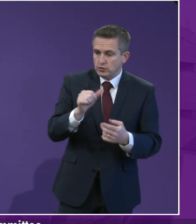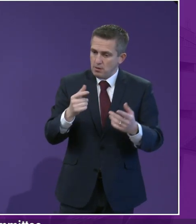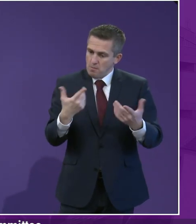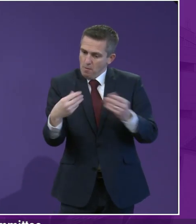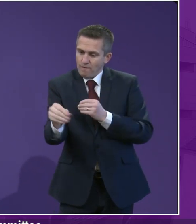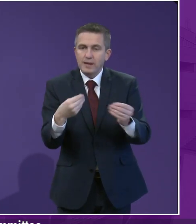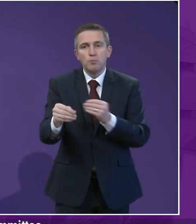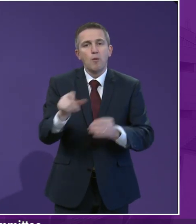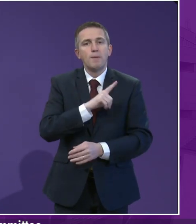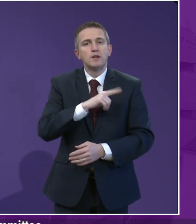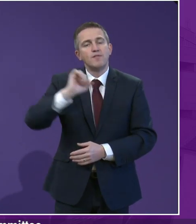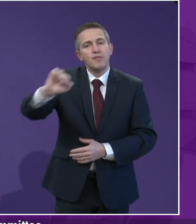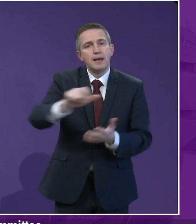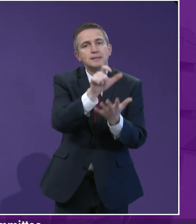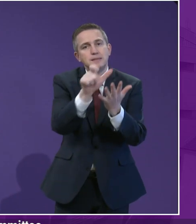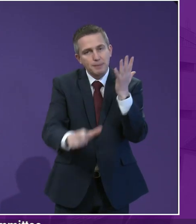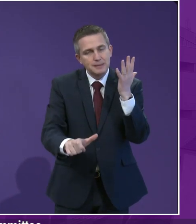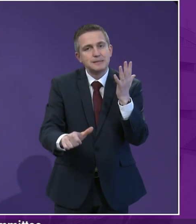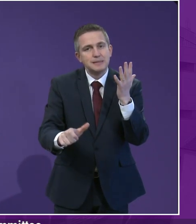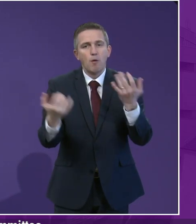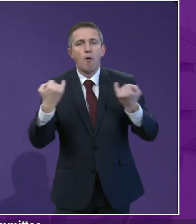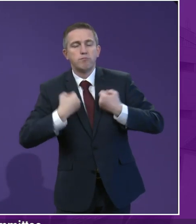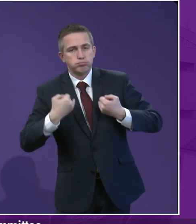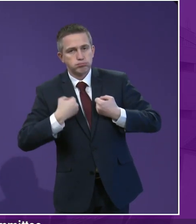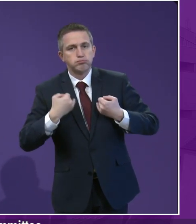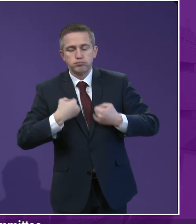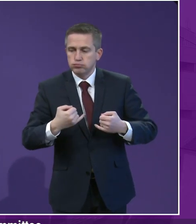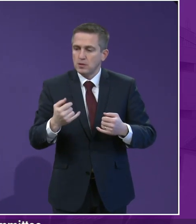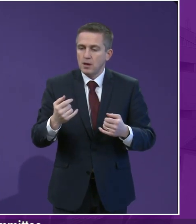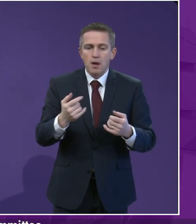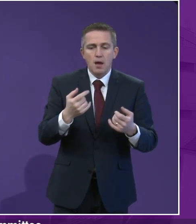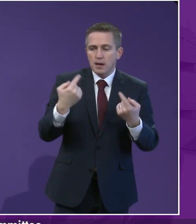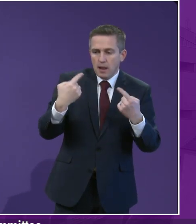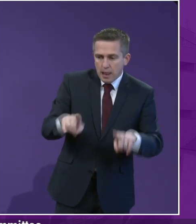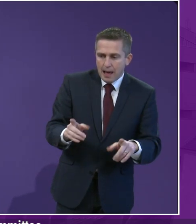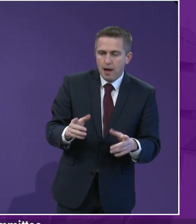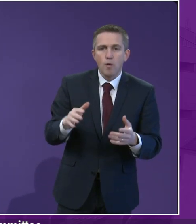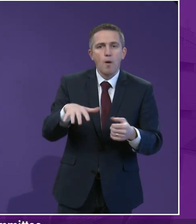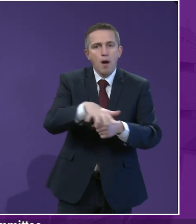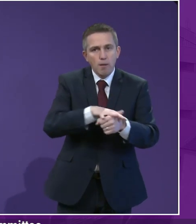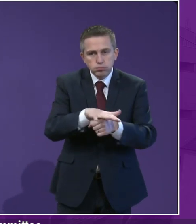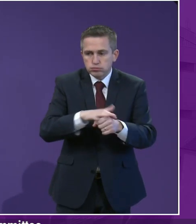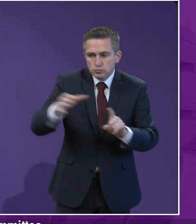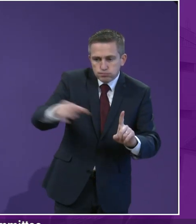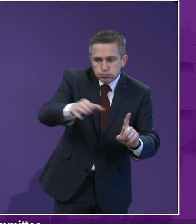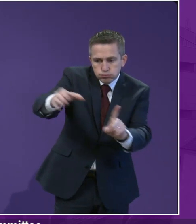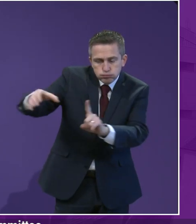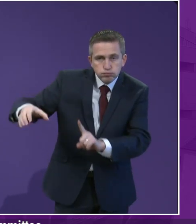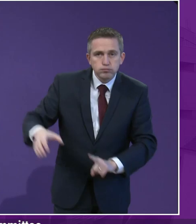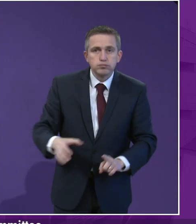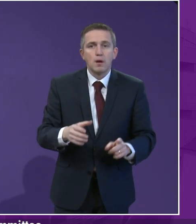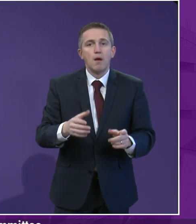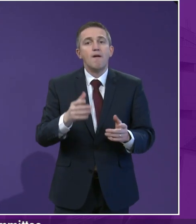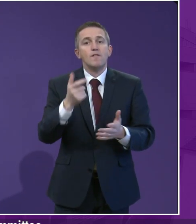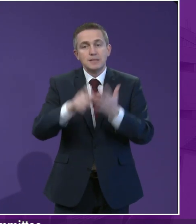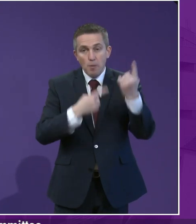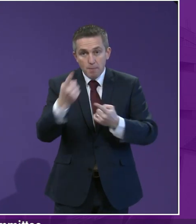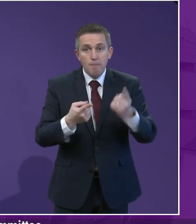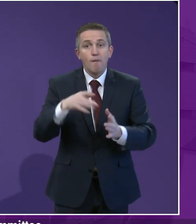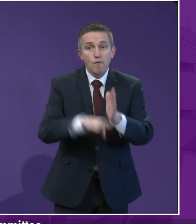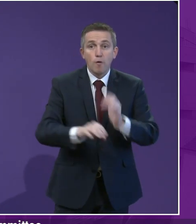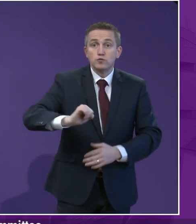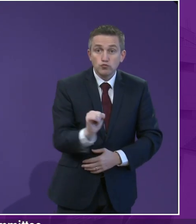that instance, they could have taken that contextual information if she had the minimum academic competency. So we're not saying that they